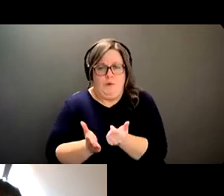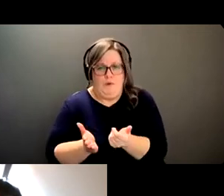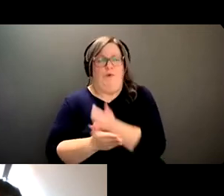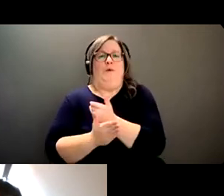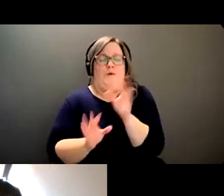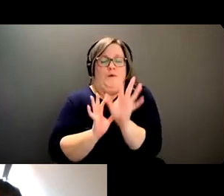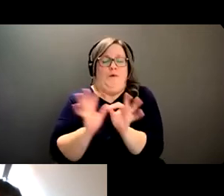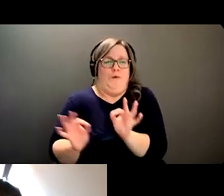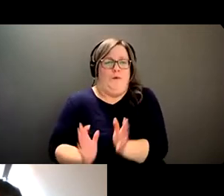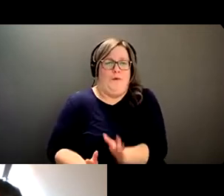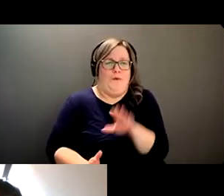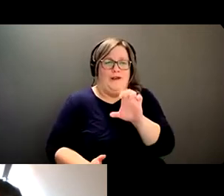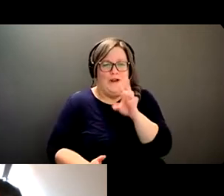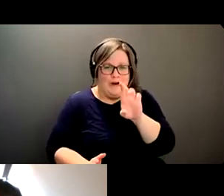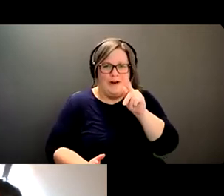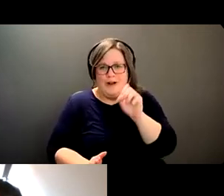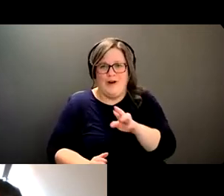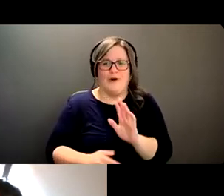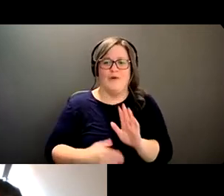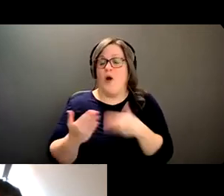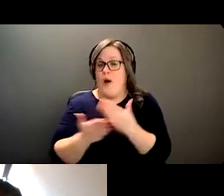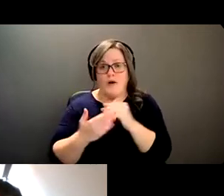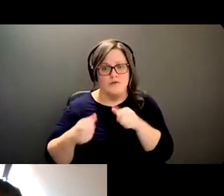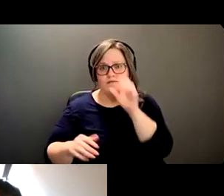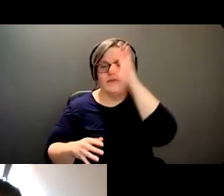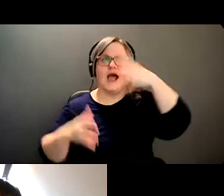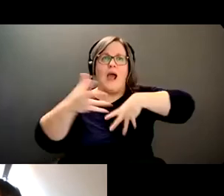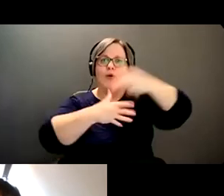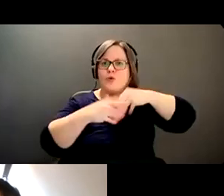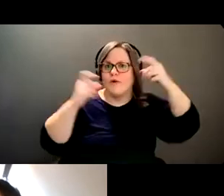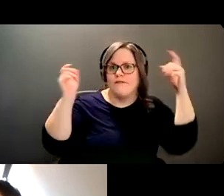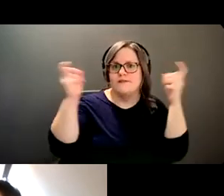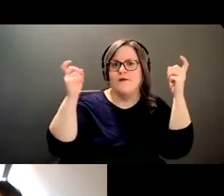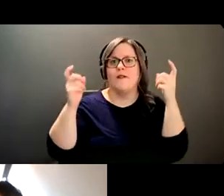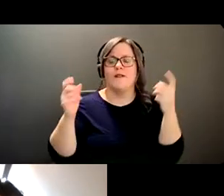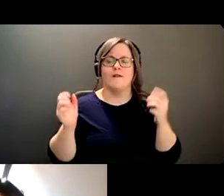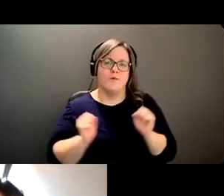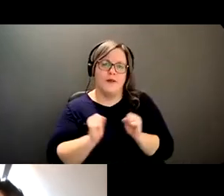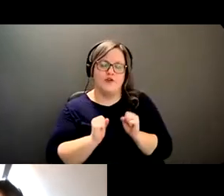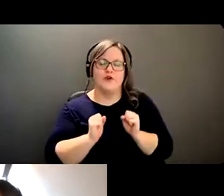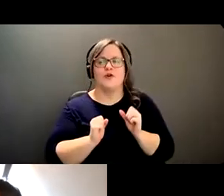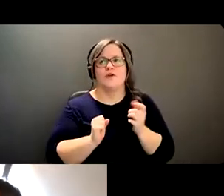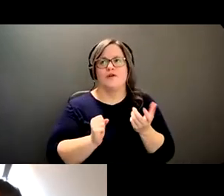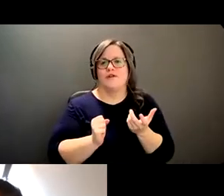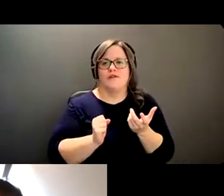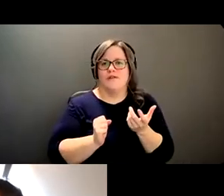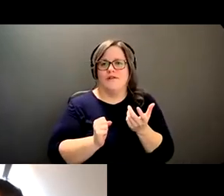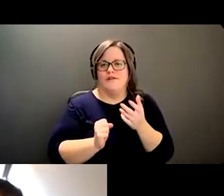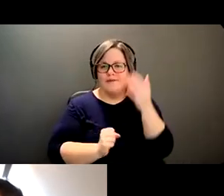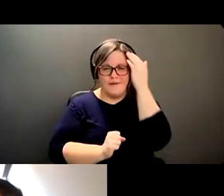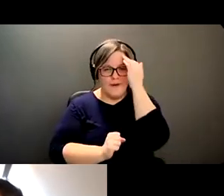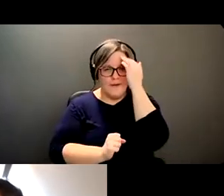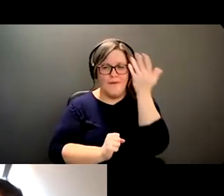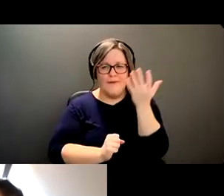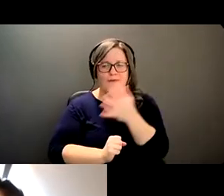create like outdoor festivals in the winter and like, you know, and even like